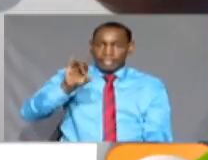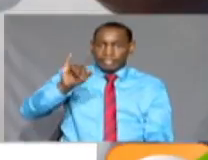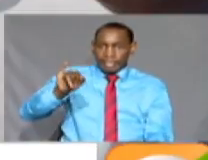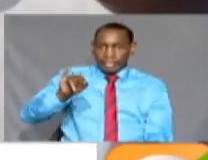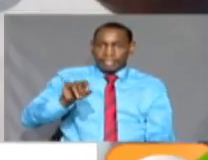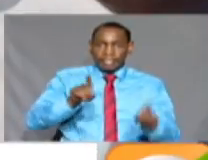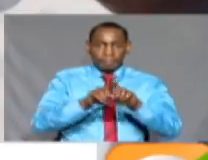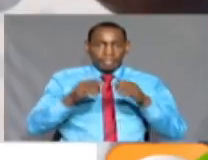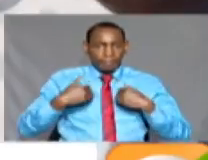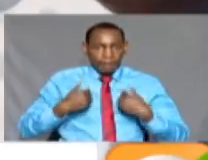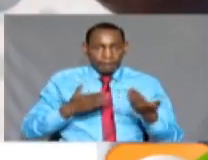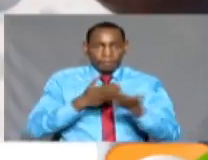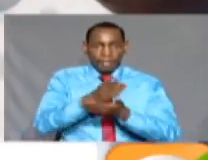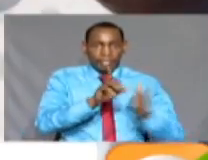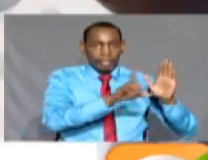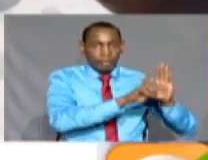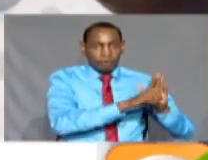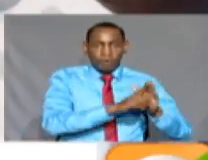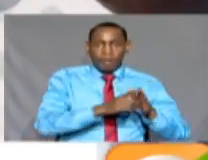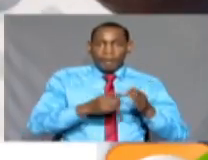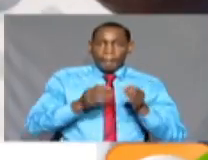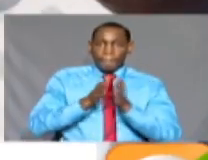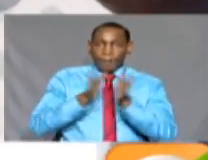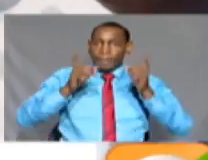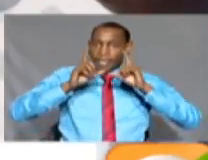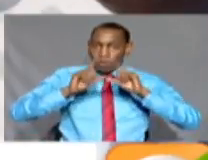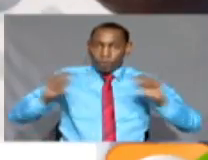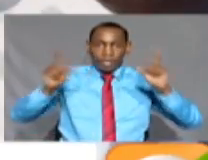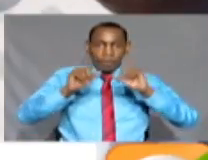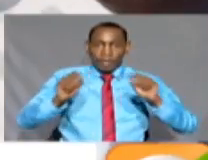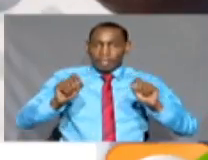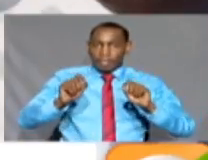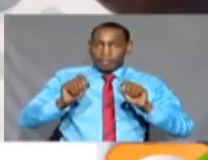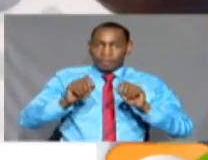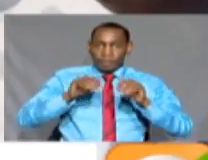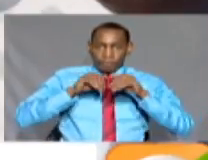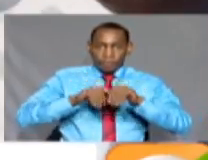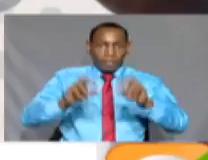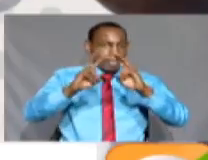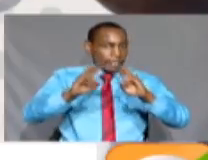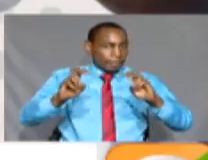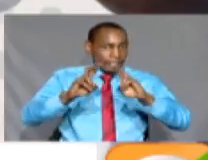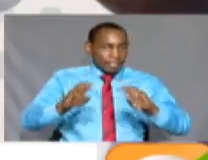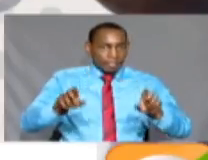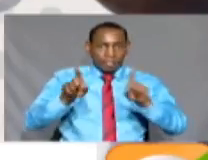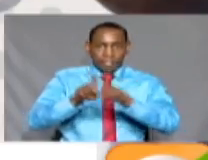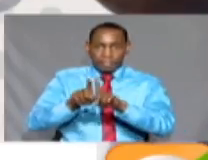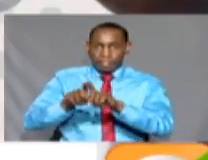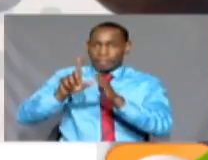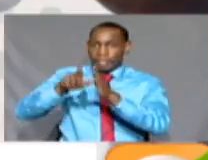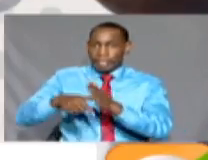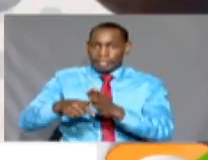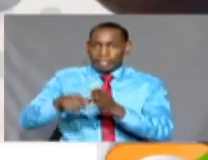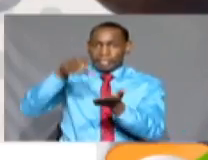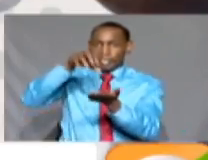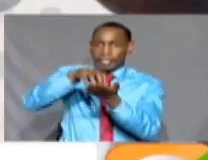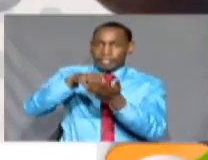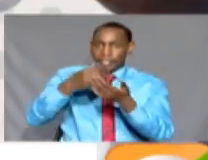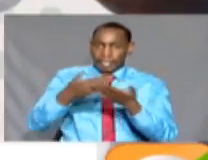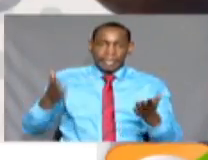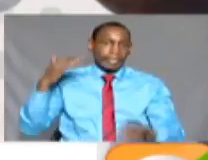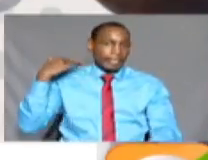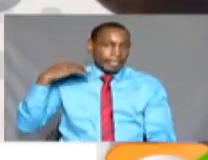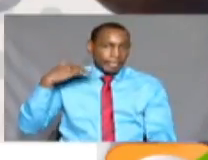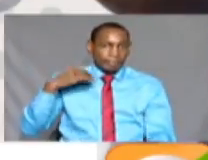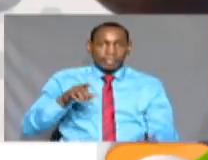he is entitled in law to issue public statements in respect of the investigations and subsequent charges of any